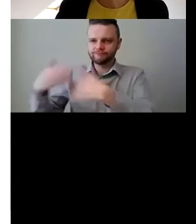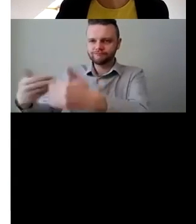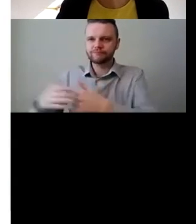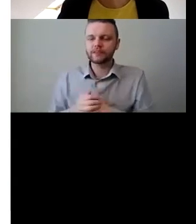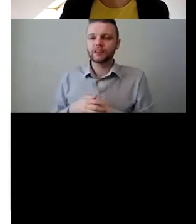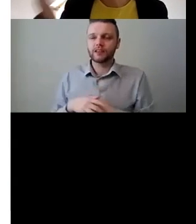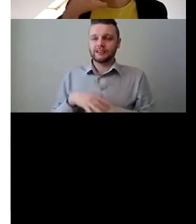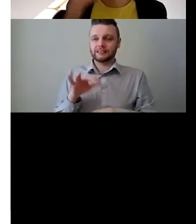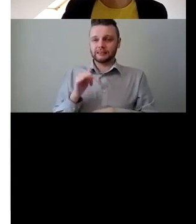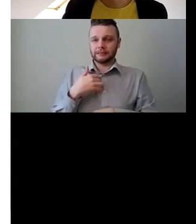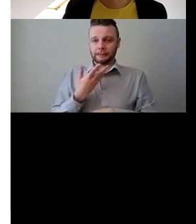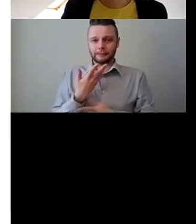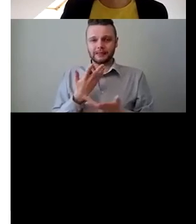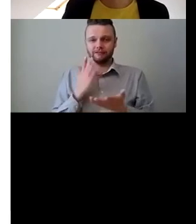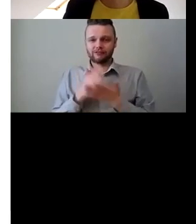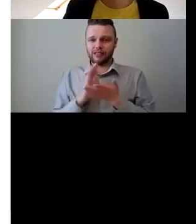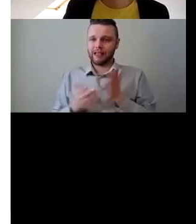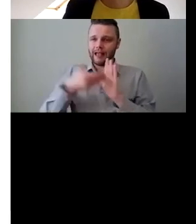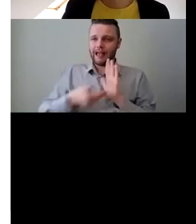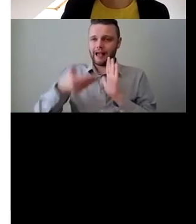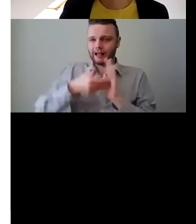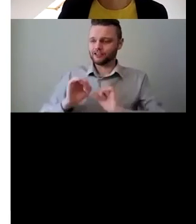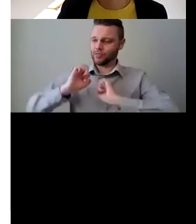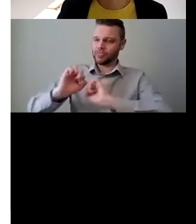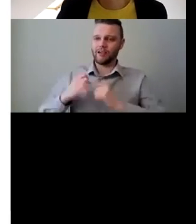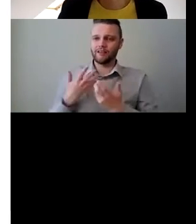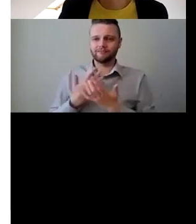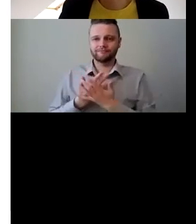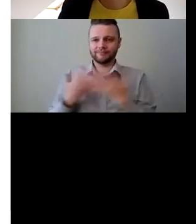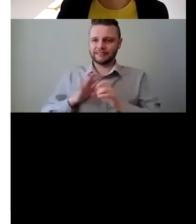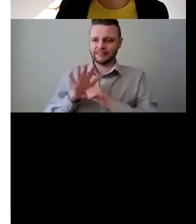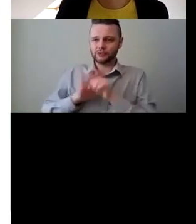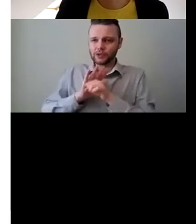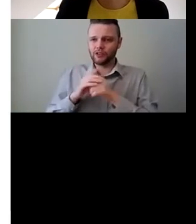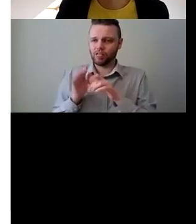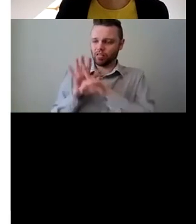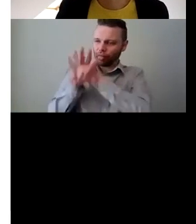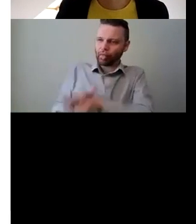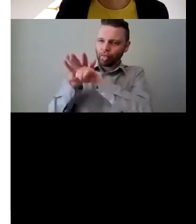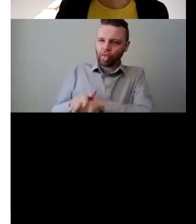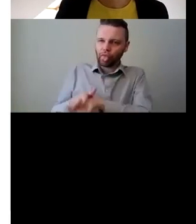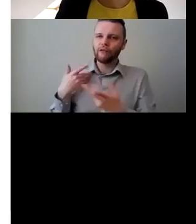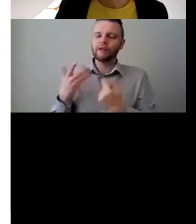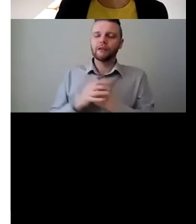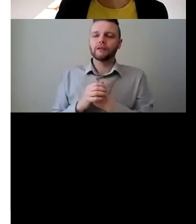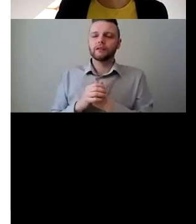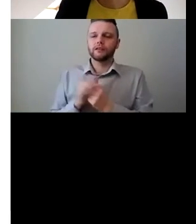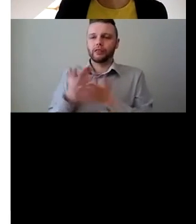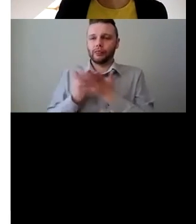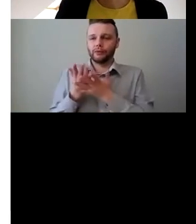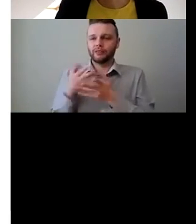it sometimes only adds to their already situation of discrimination in the